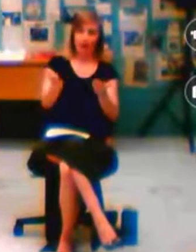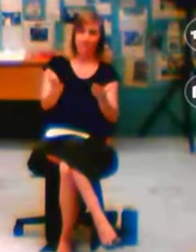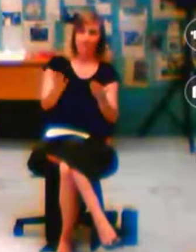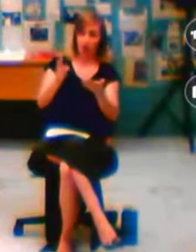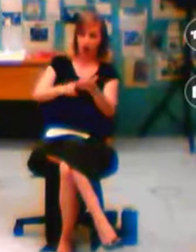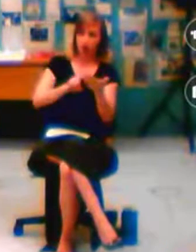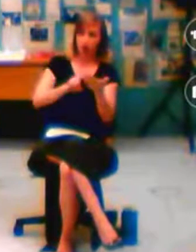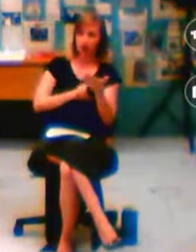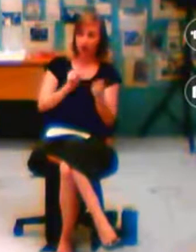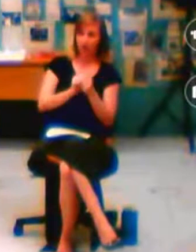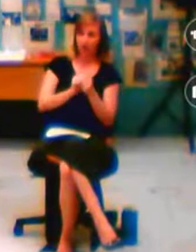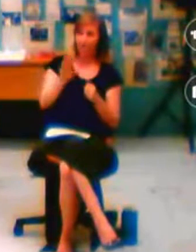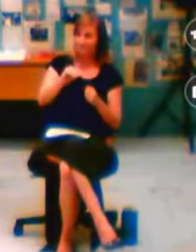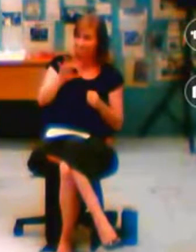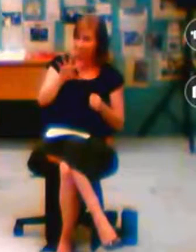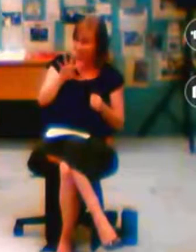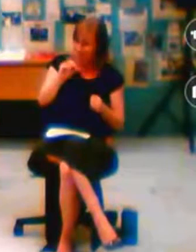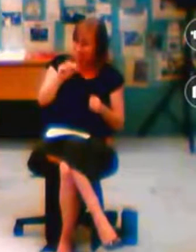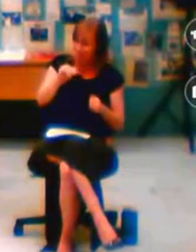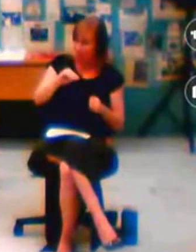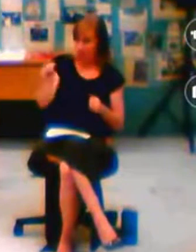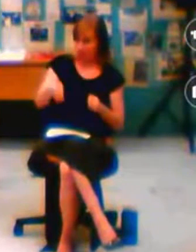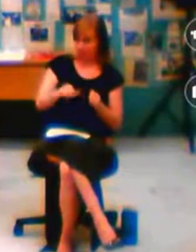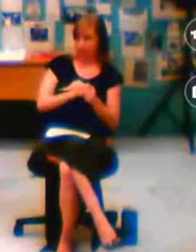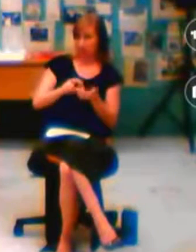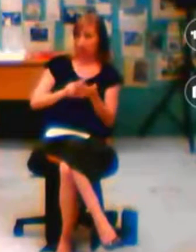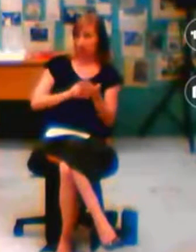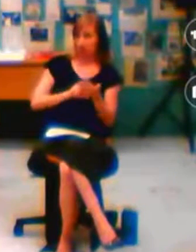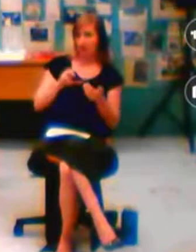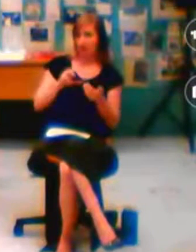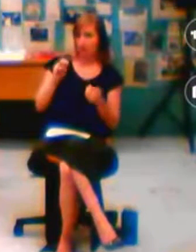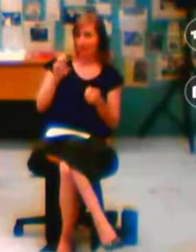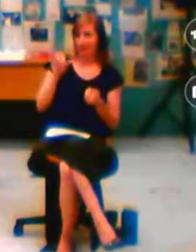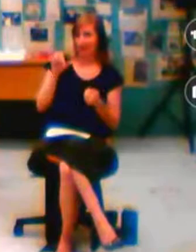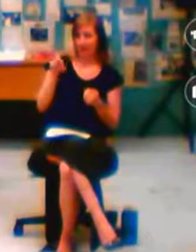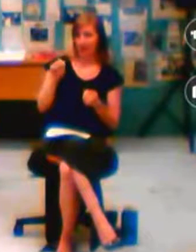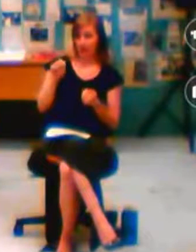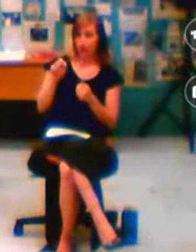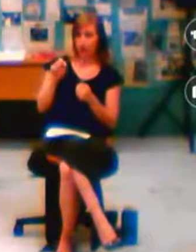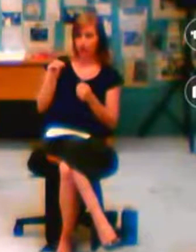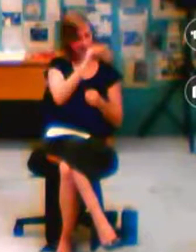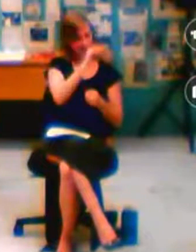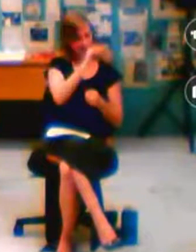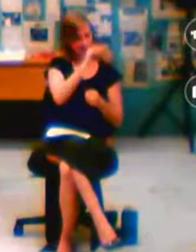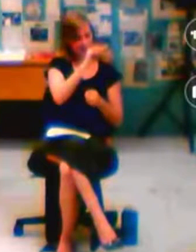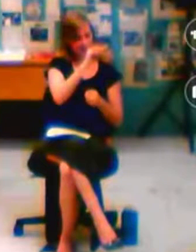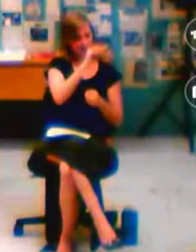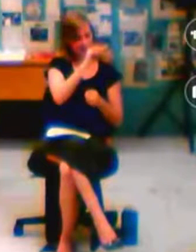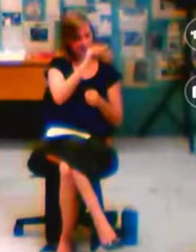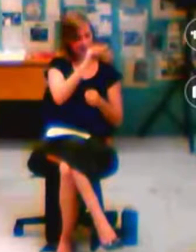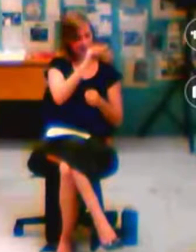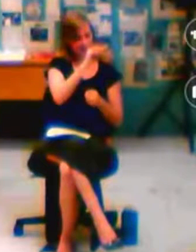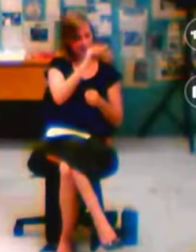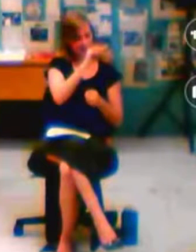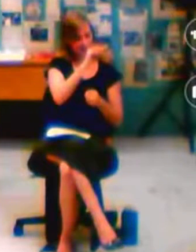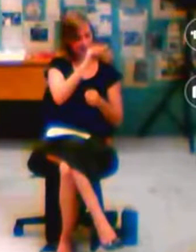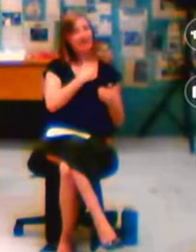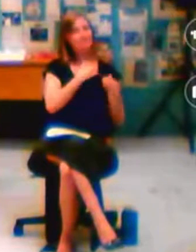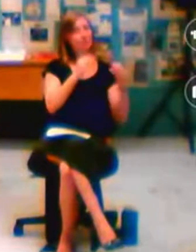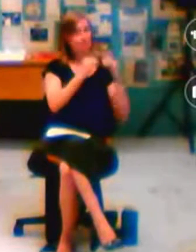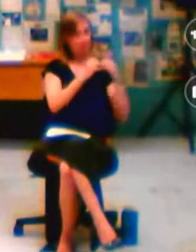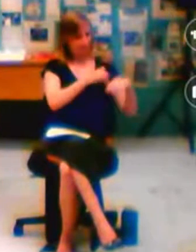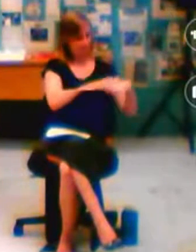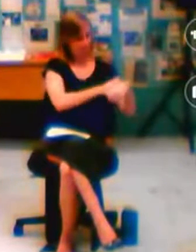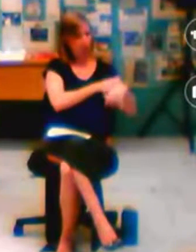are happy, but most are not. And in fact, I just learned today that some are being offered contracts at 50% of